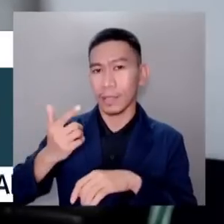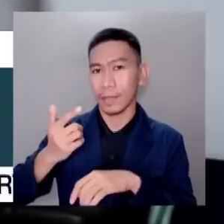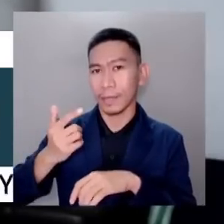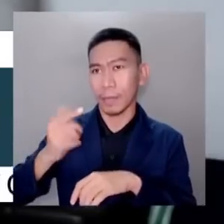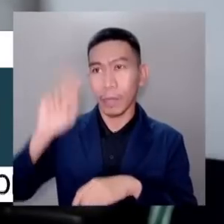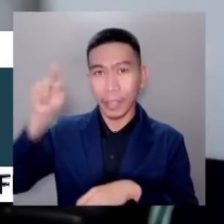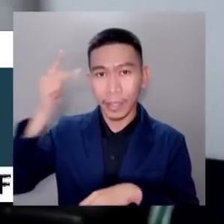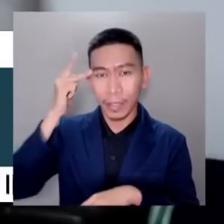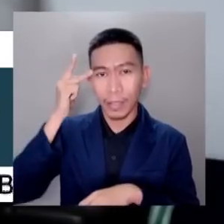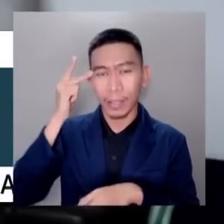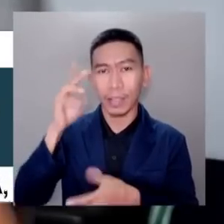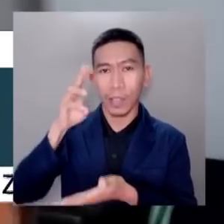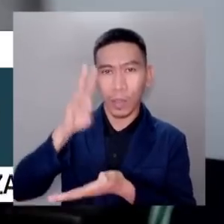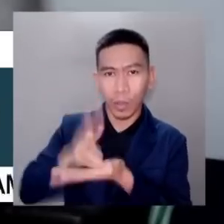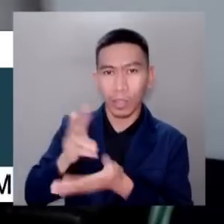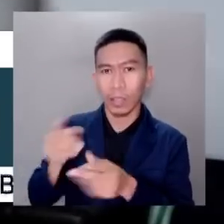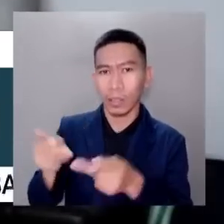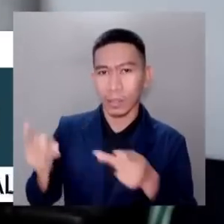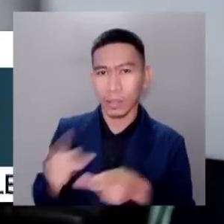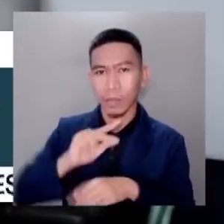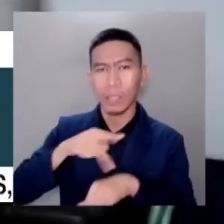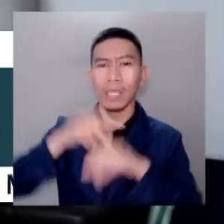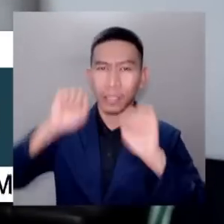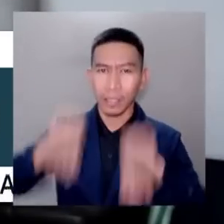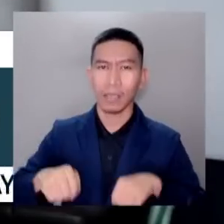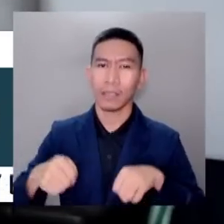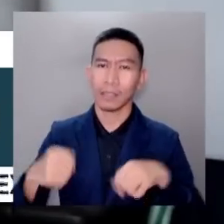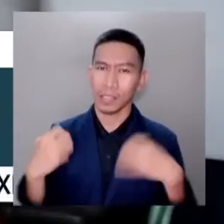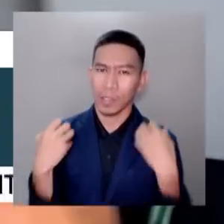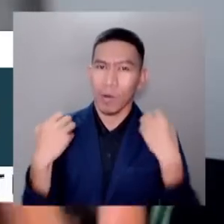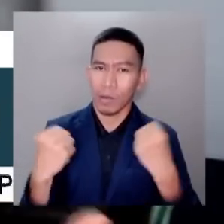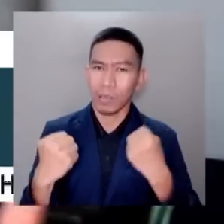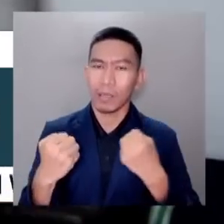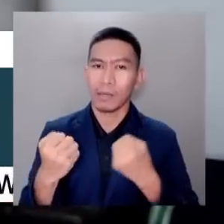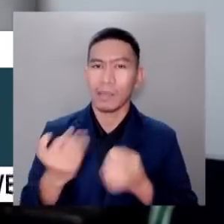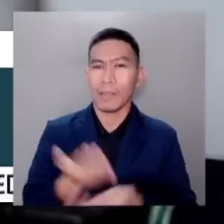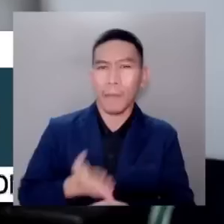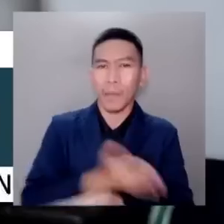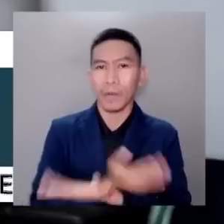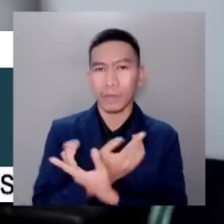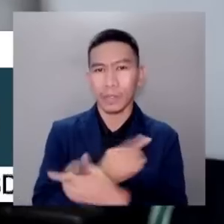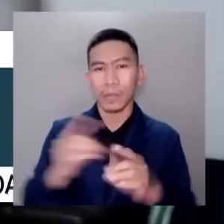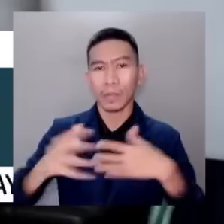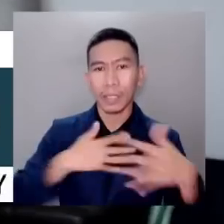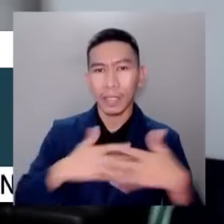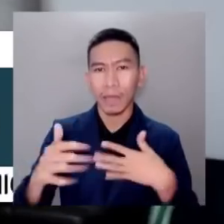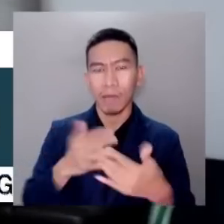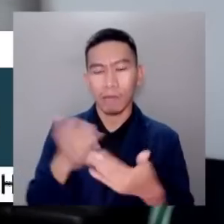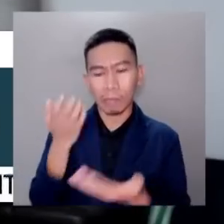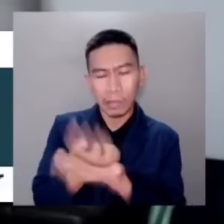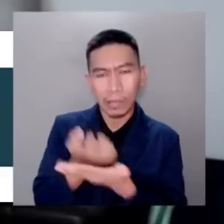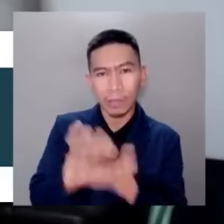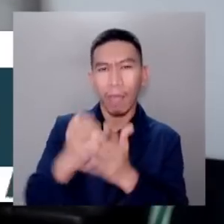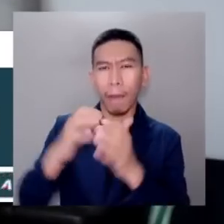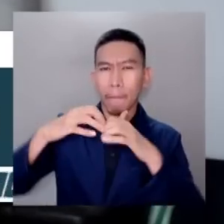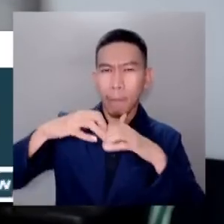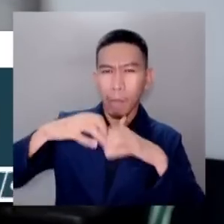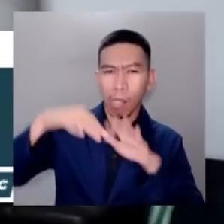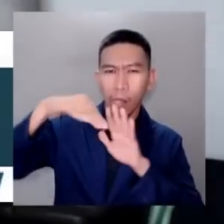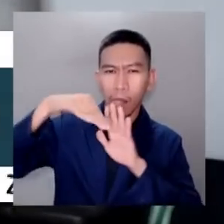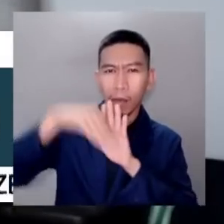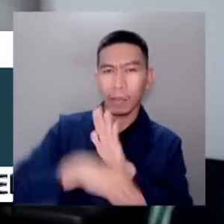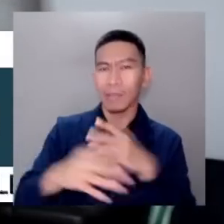where we can strengthen our democracy despite the economic downturn, despite the war